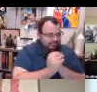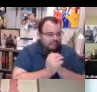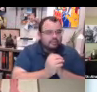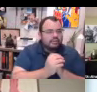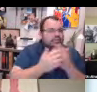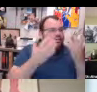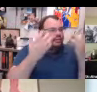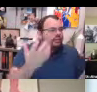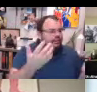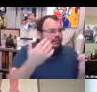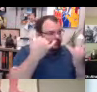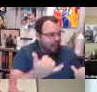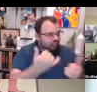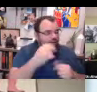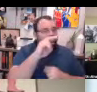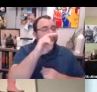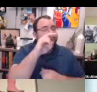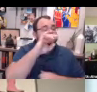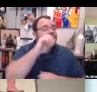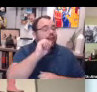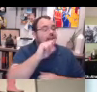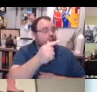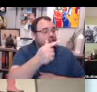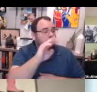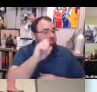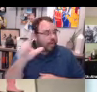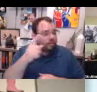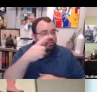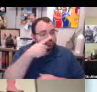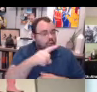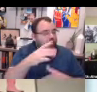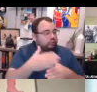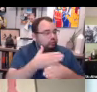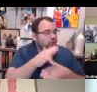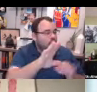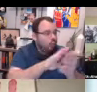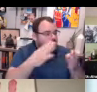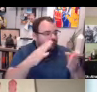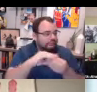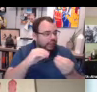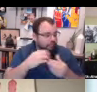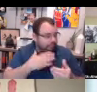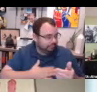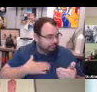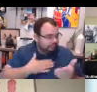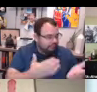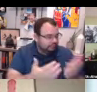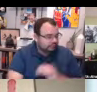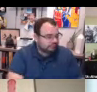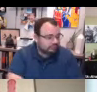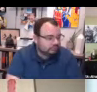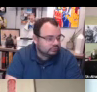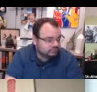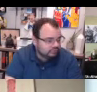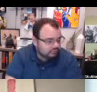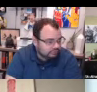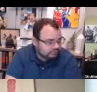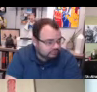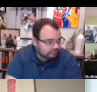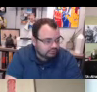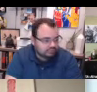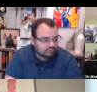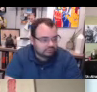applause. And okay, so now, Alexander Graham Bell Organization, please open up